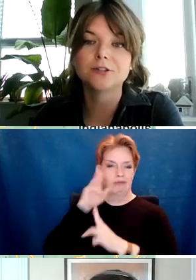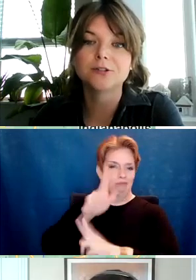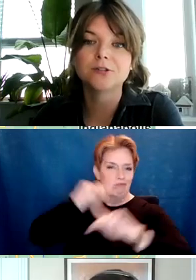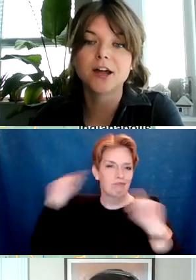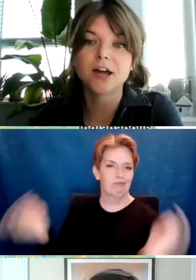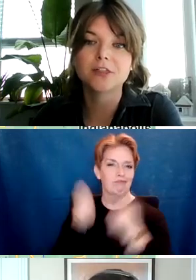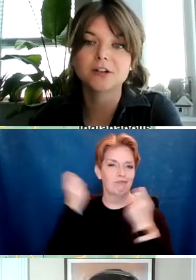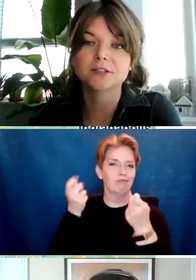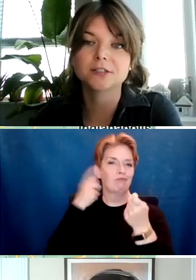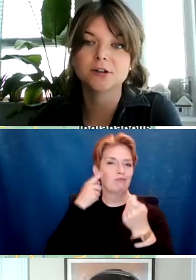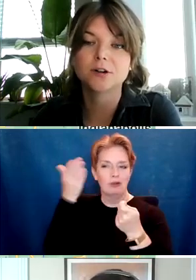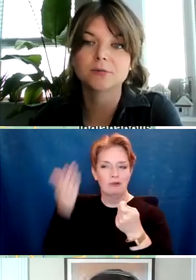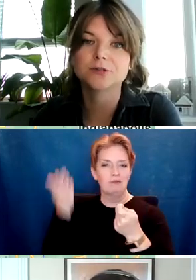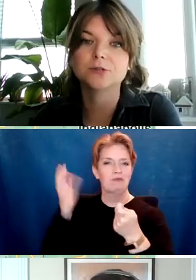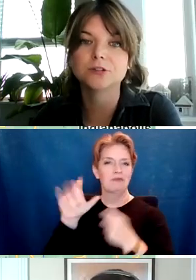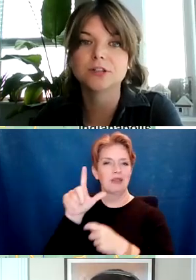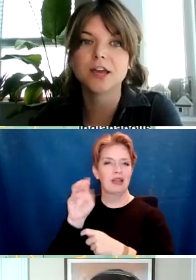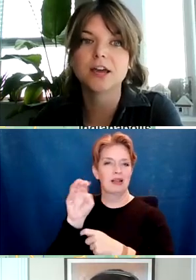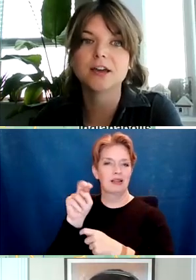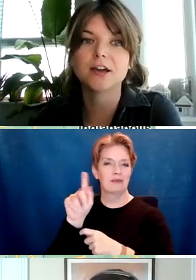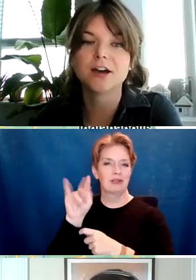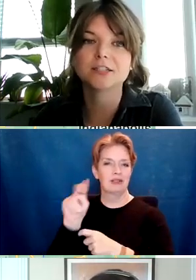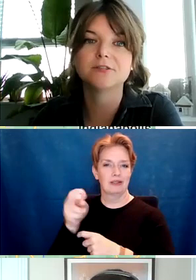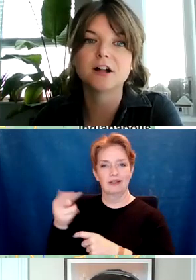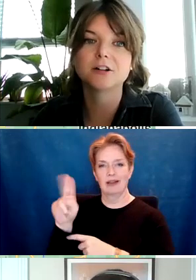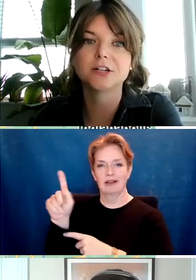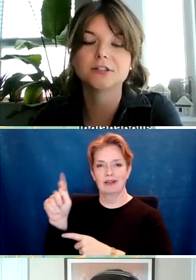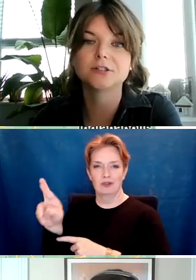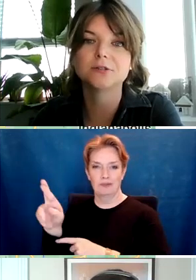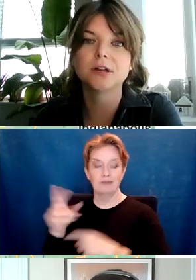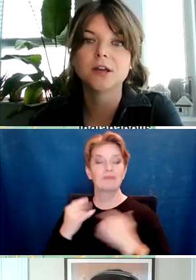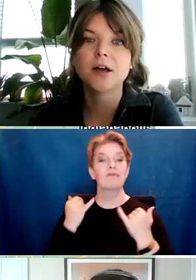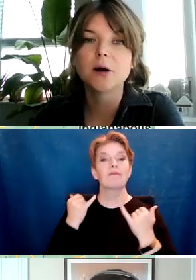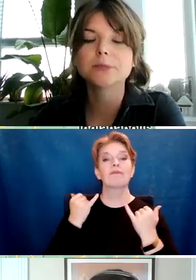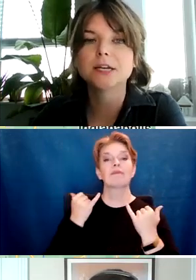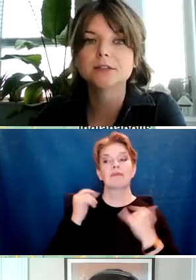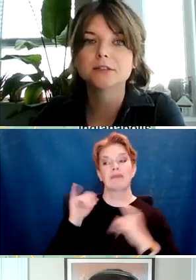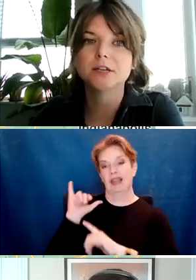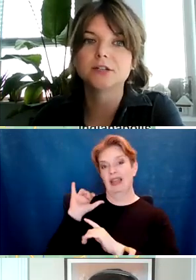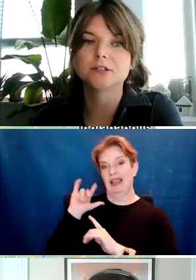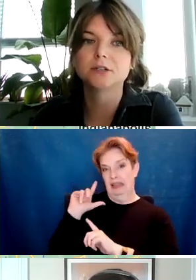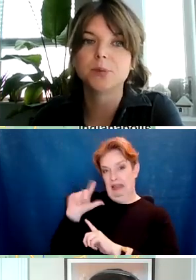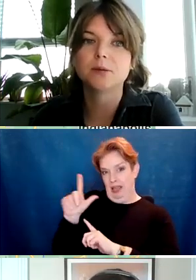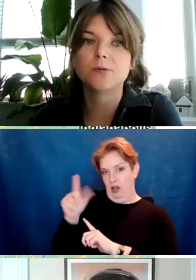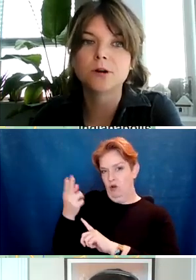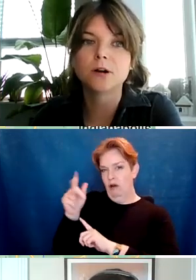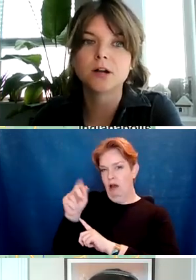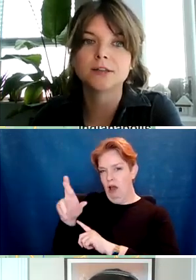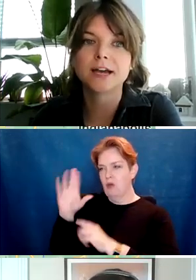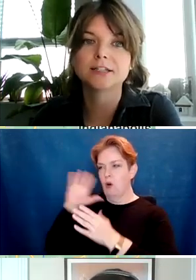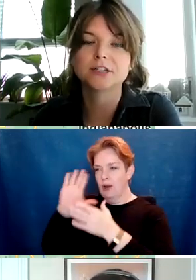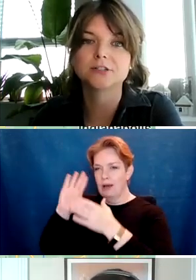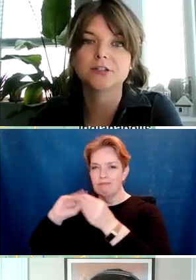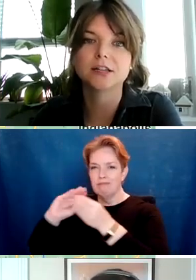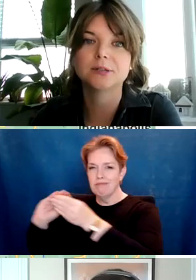on to Heather's incredible tour today, I've asked Valerie to help set the stage just a bit more